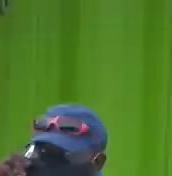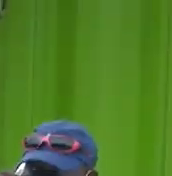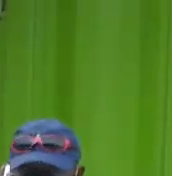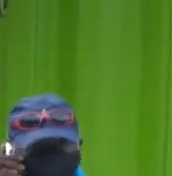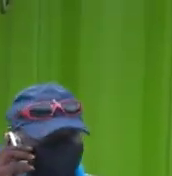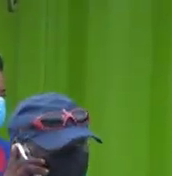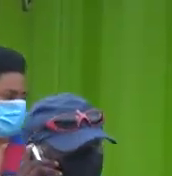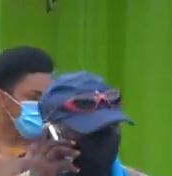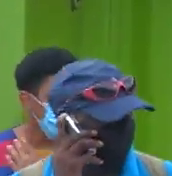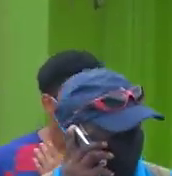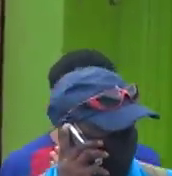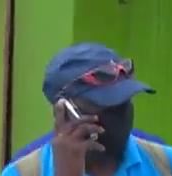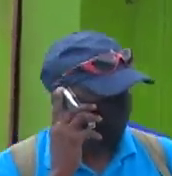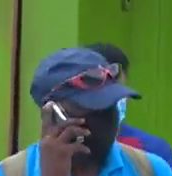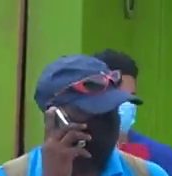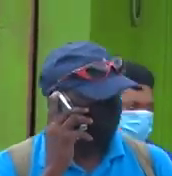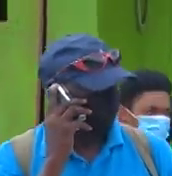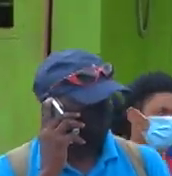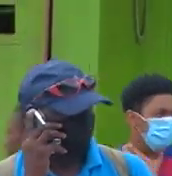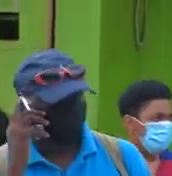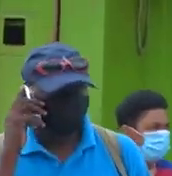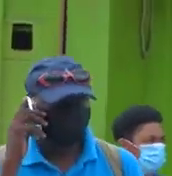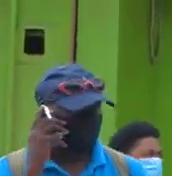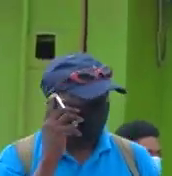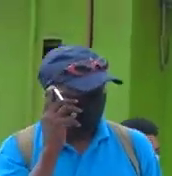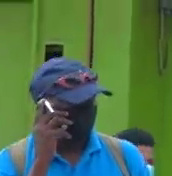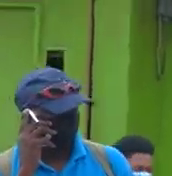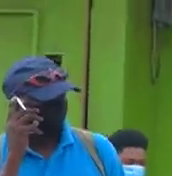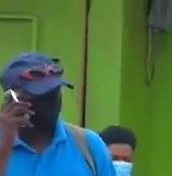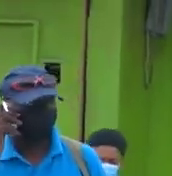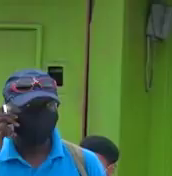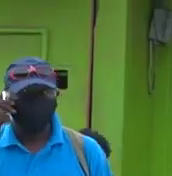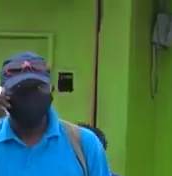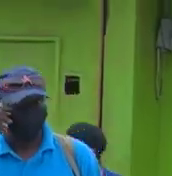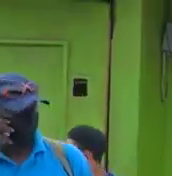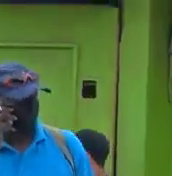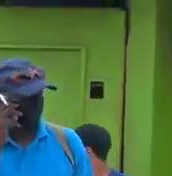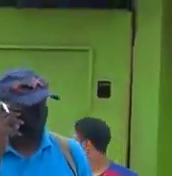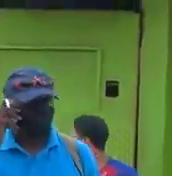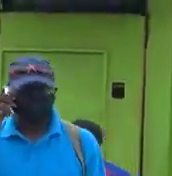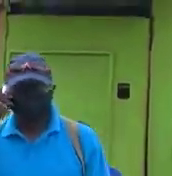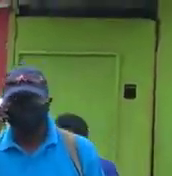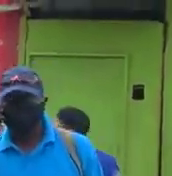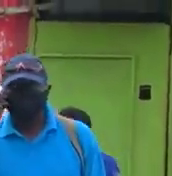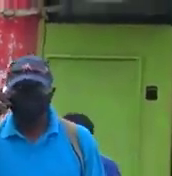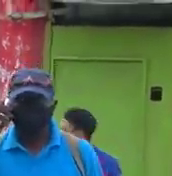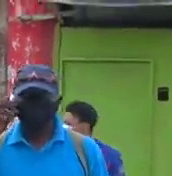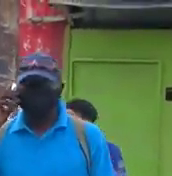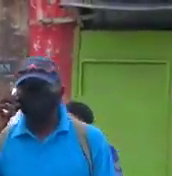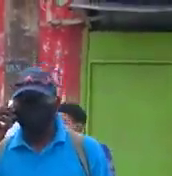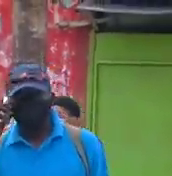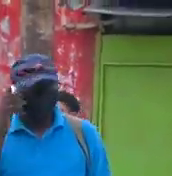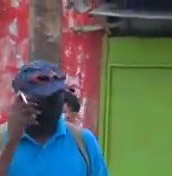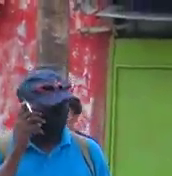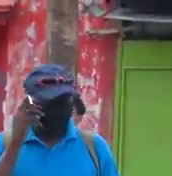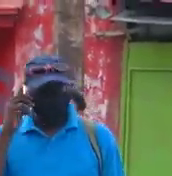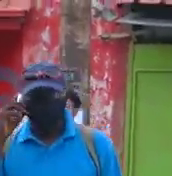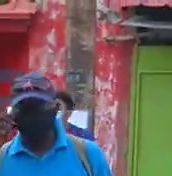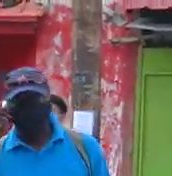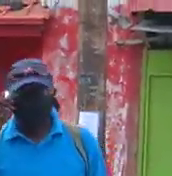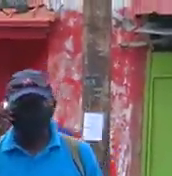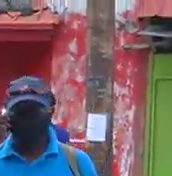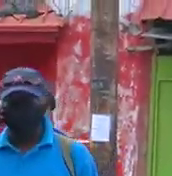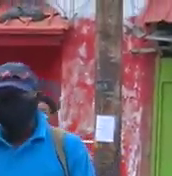The ministry is hopeful members of the public exercise responsibility and self-quarantine at home while